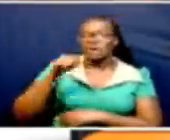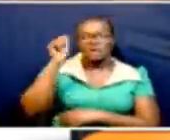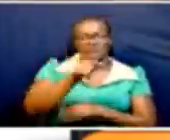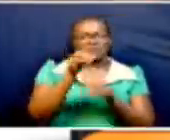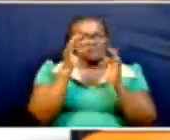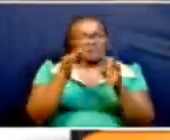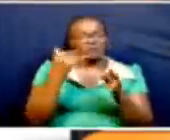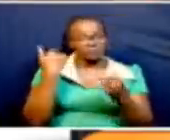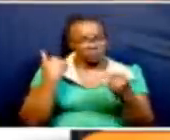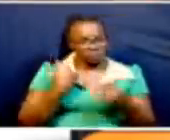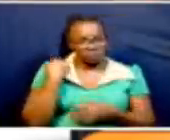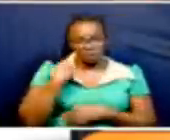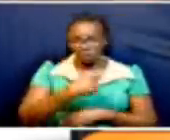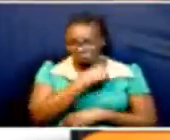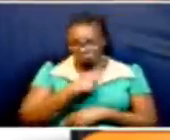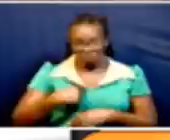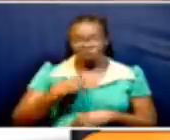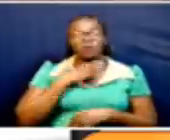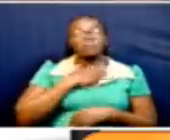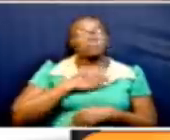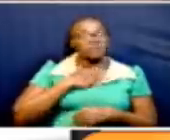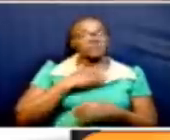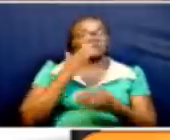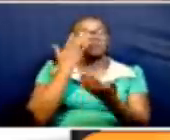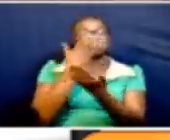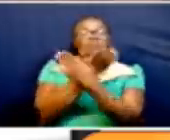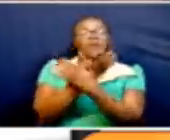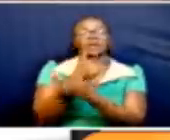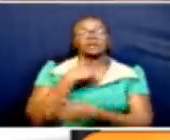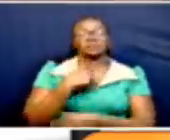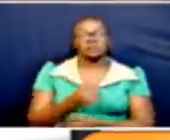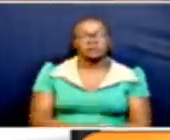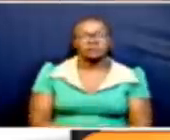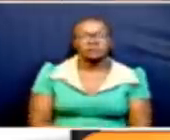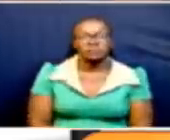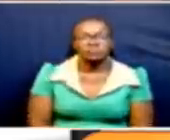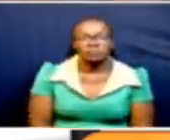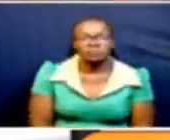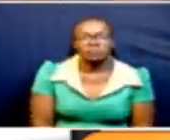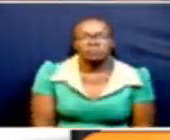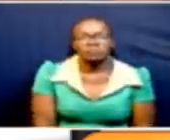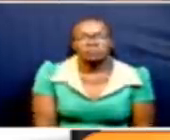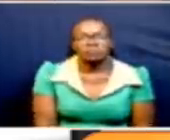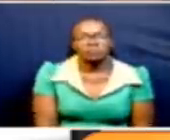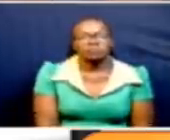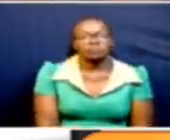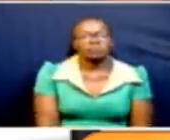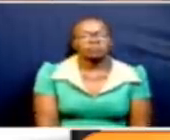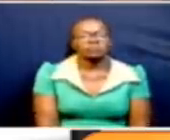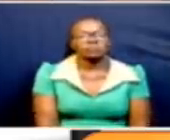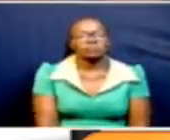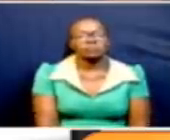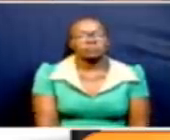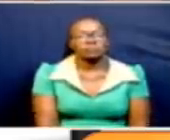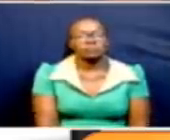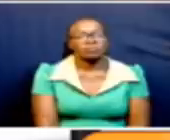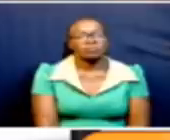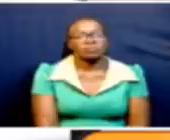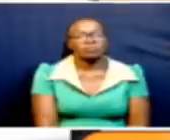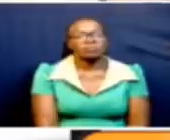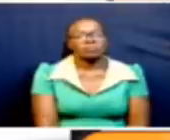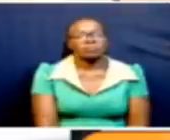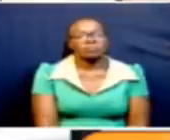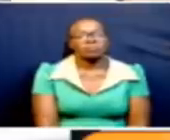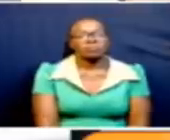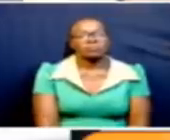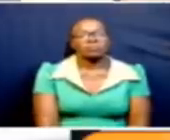be convicted without. But you see, even Jeff, there are billionaires in this country. Yes. If you go to